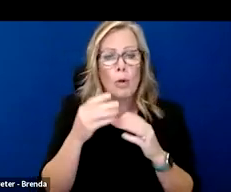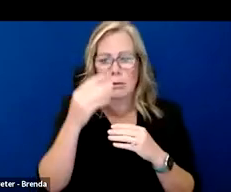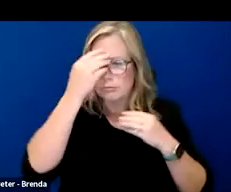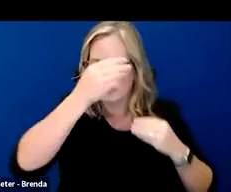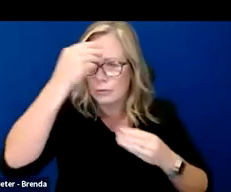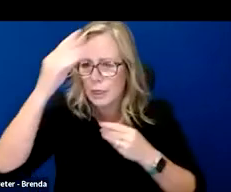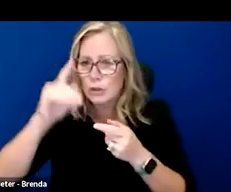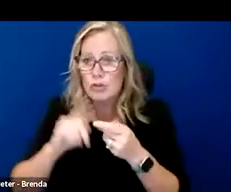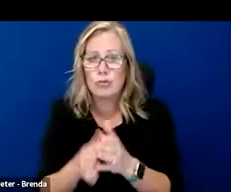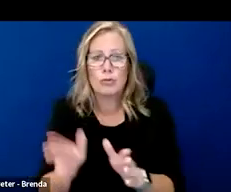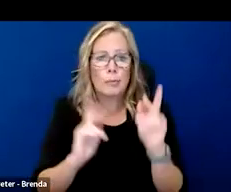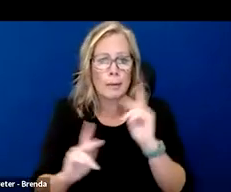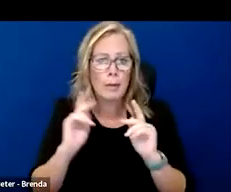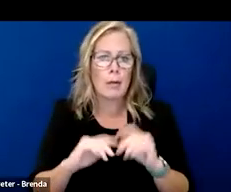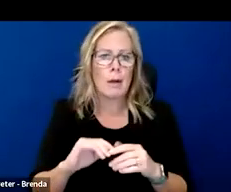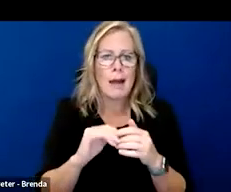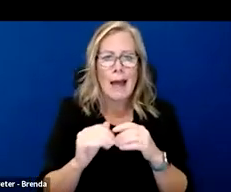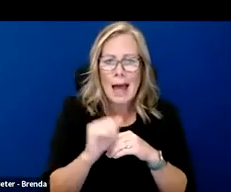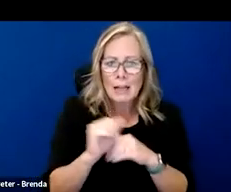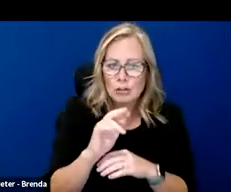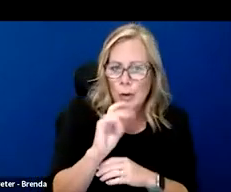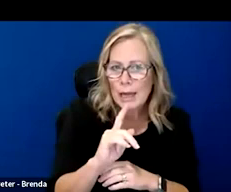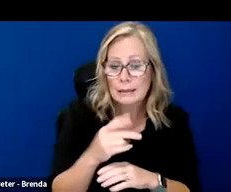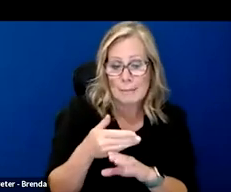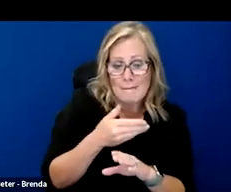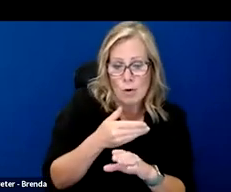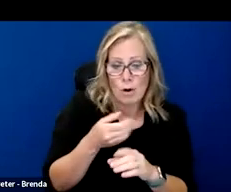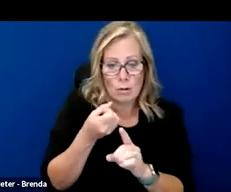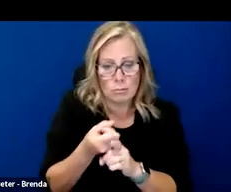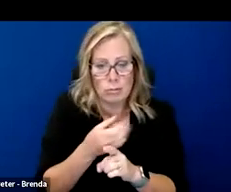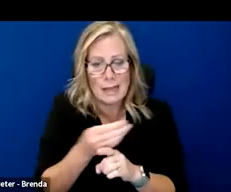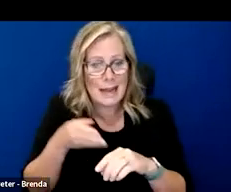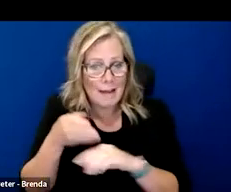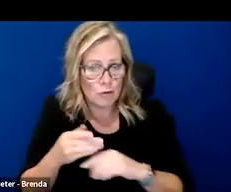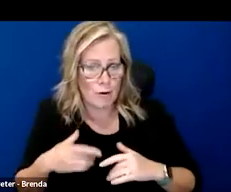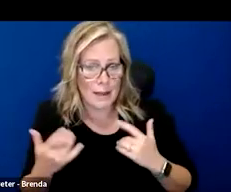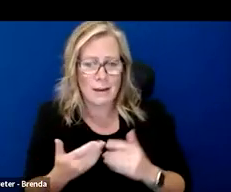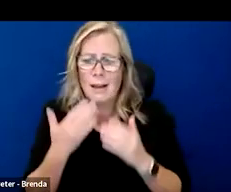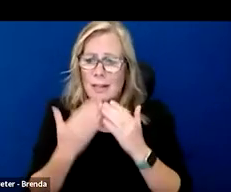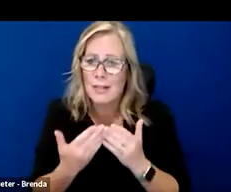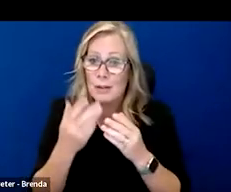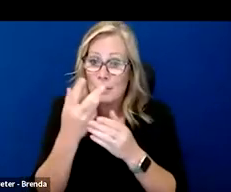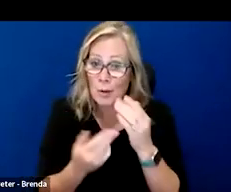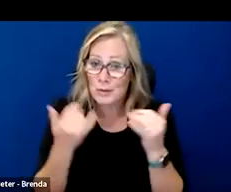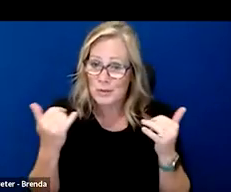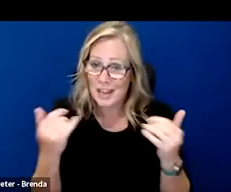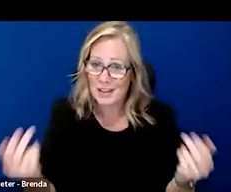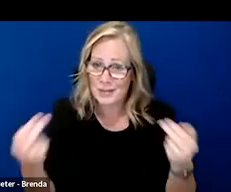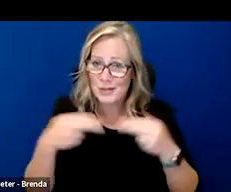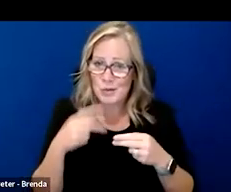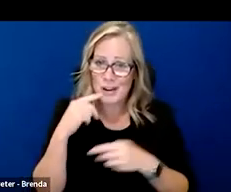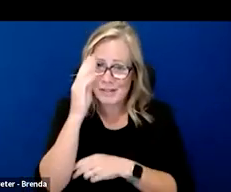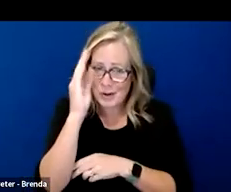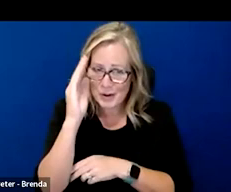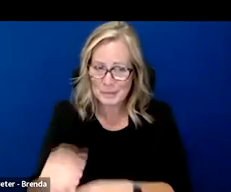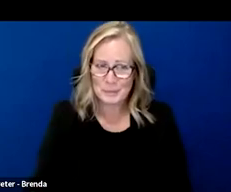risk communication before, during, and after events. Thank you both for taking the time to join us today. I also